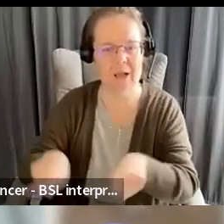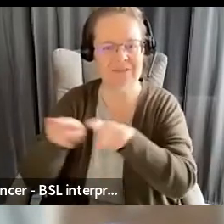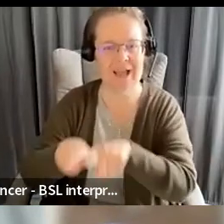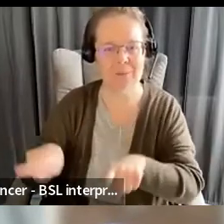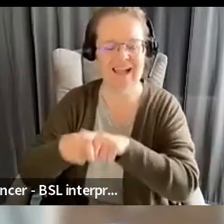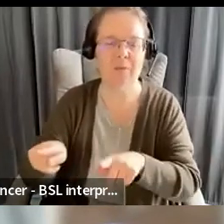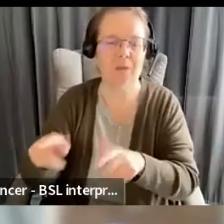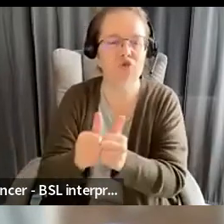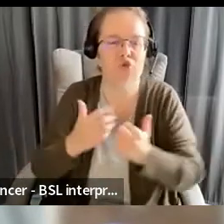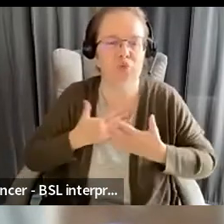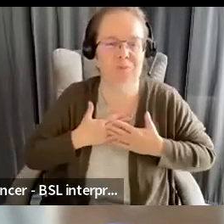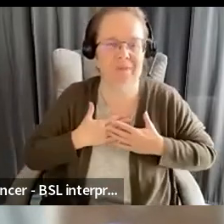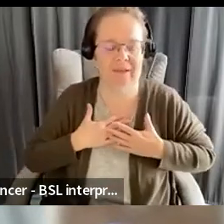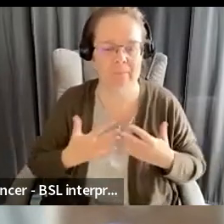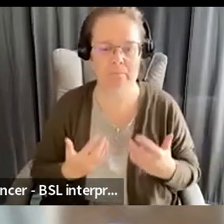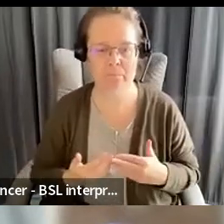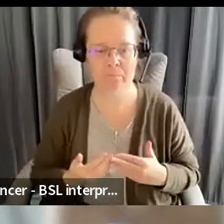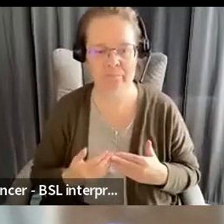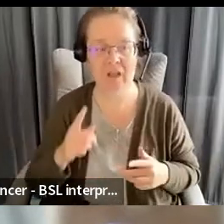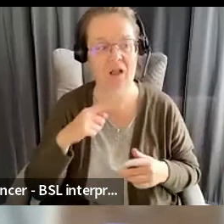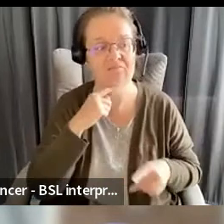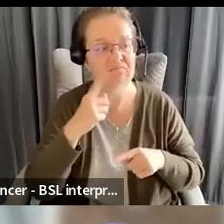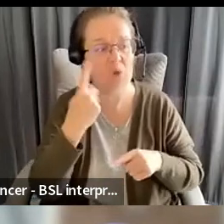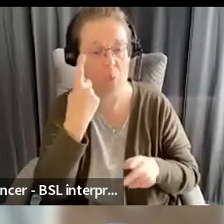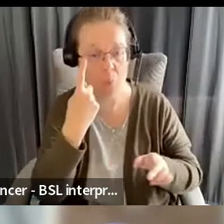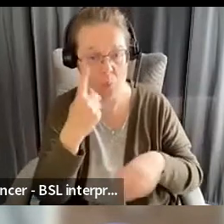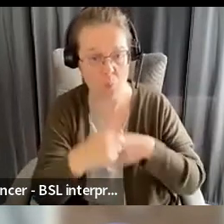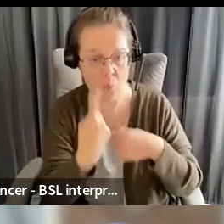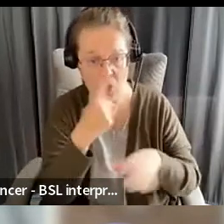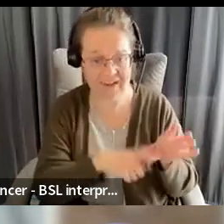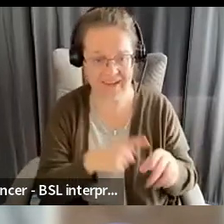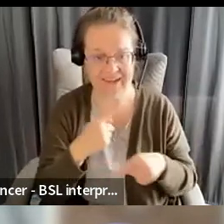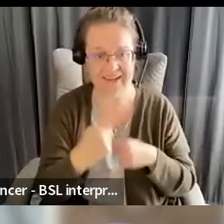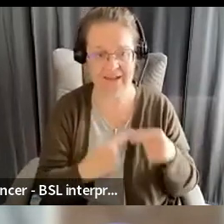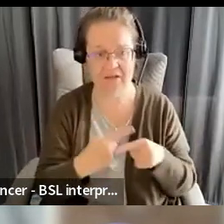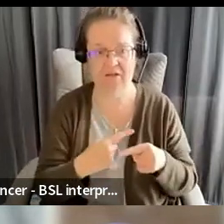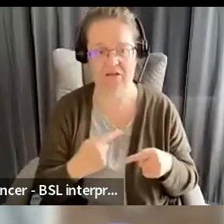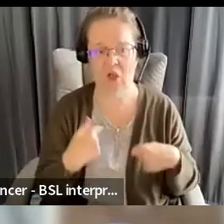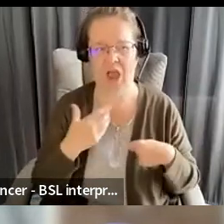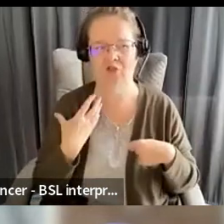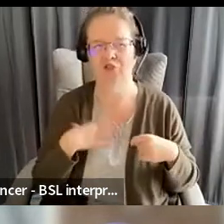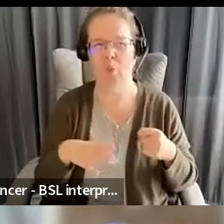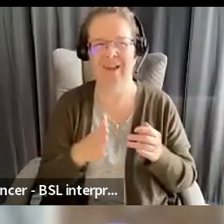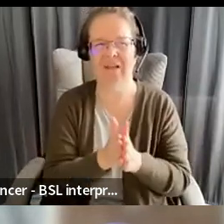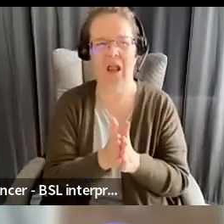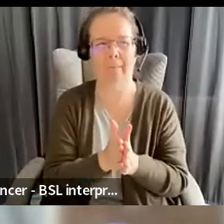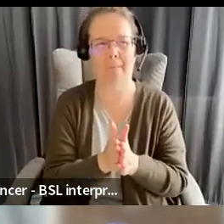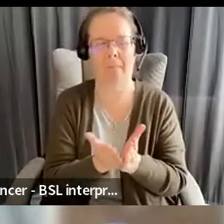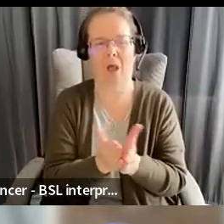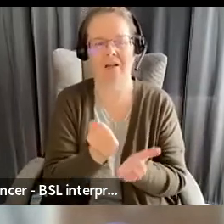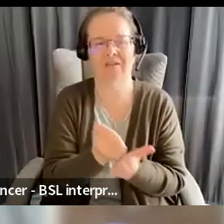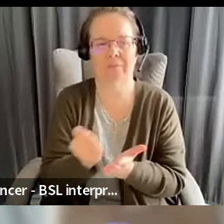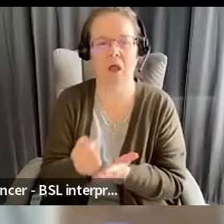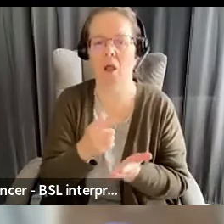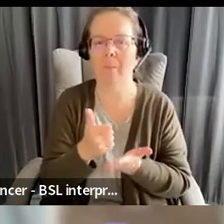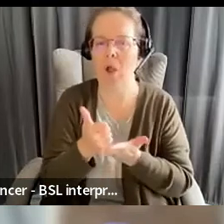for hopefully year after year. So I maybe don't need a passport as such, but it helps with other